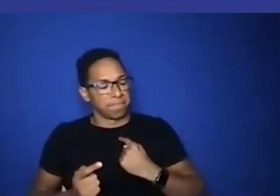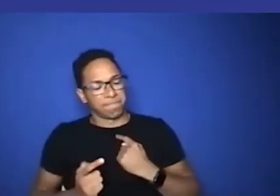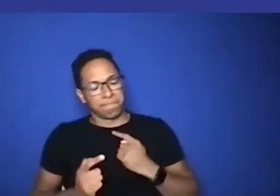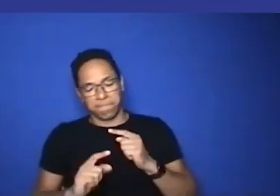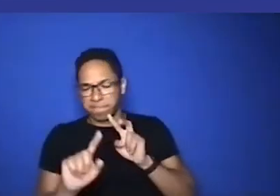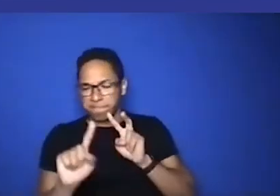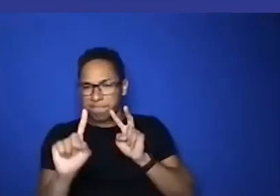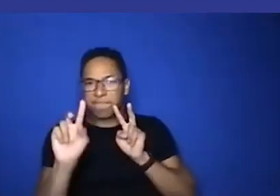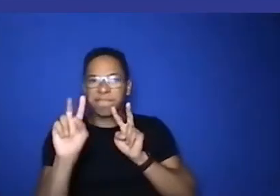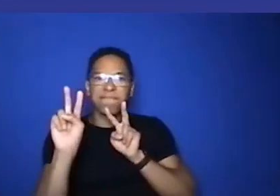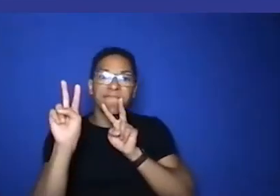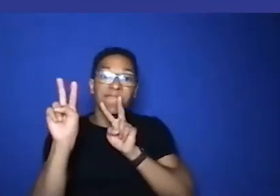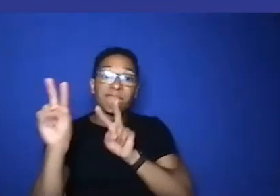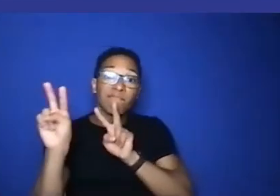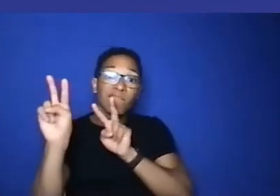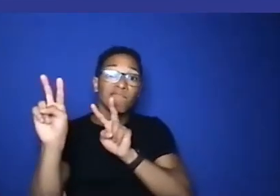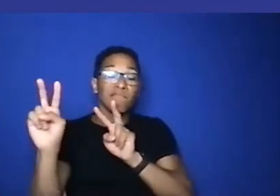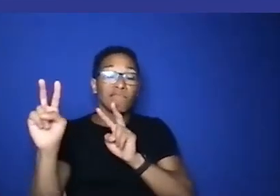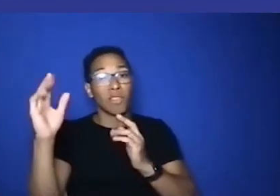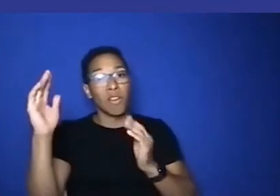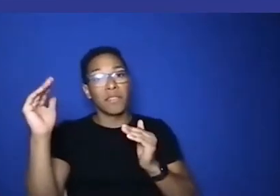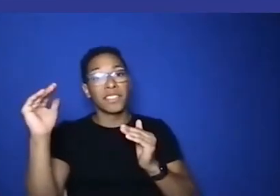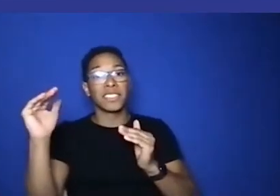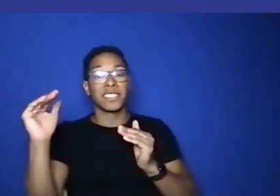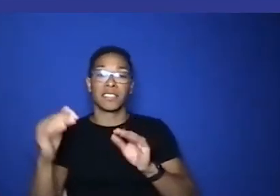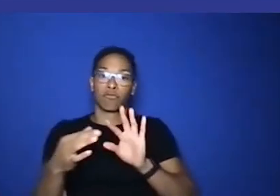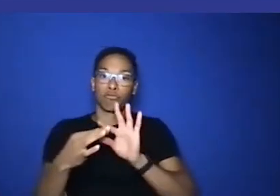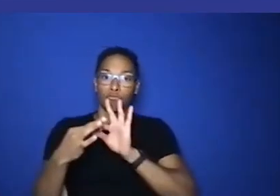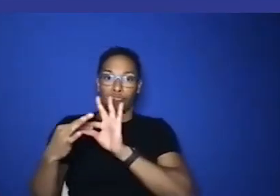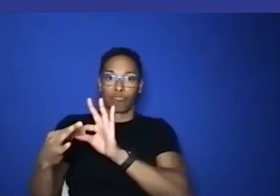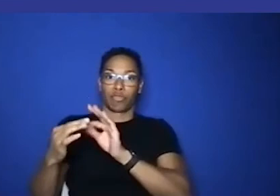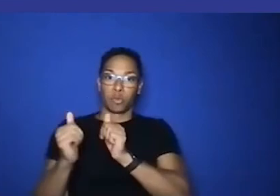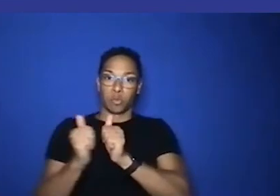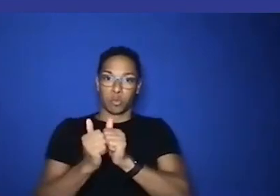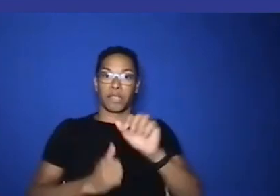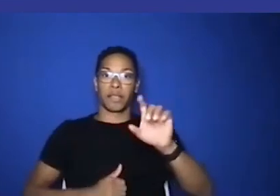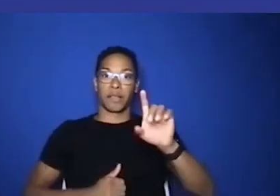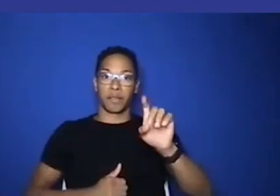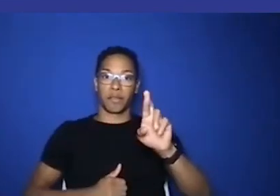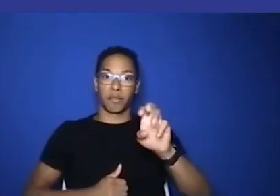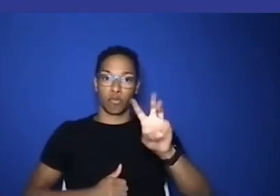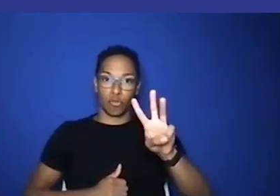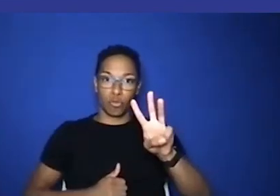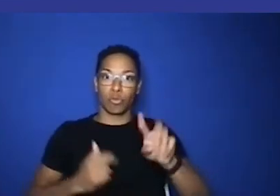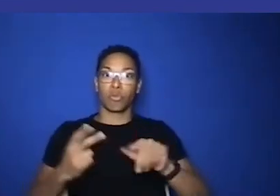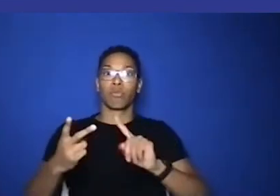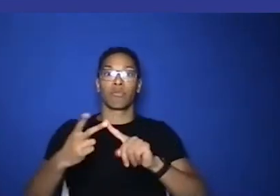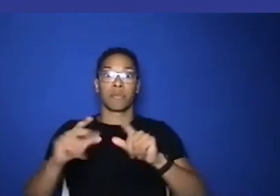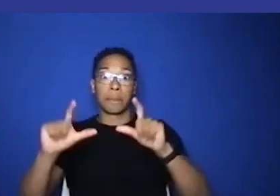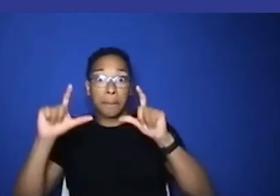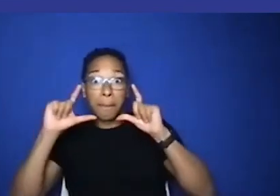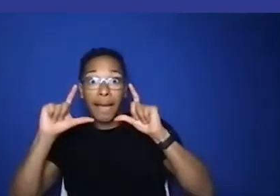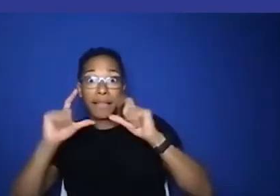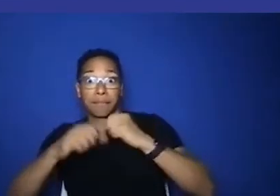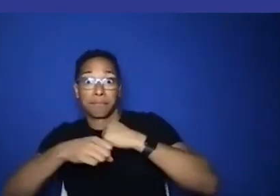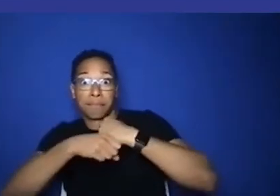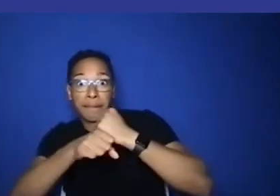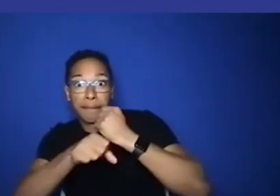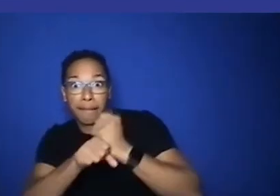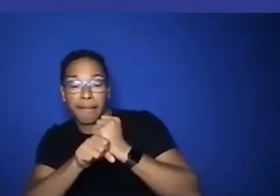I'm hopeful for this relationship with Drew, and with this making, and with the way in which